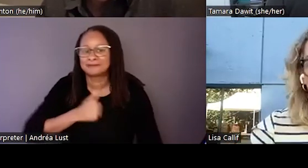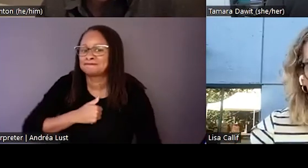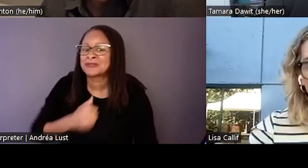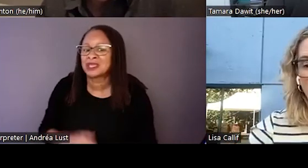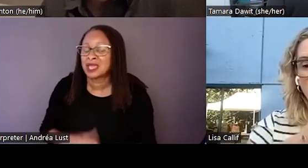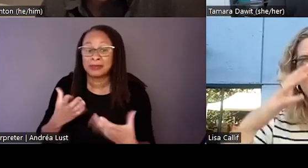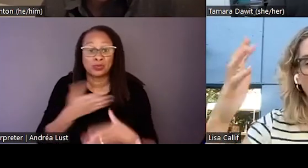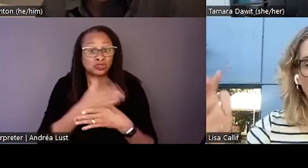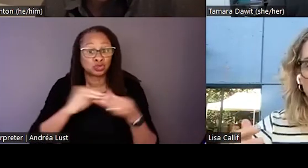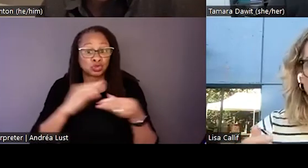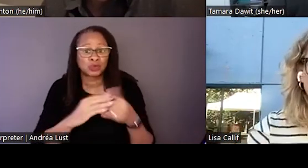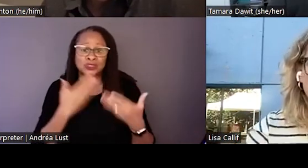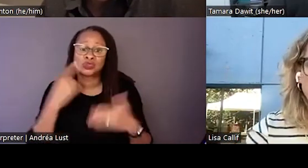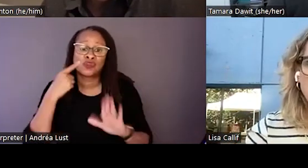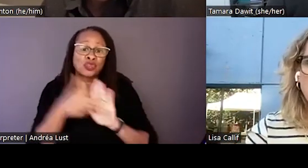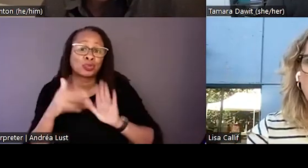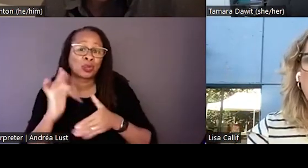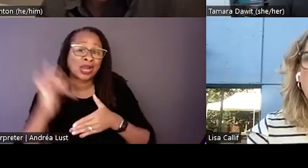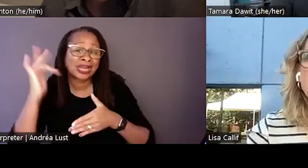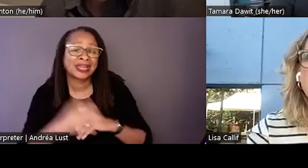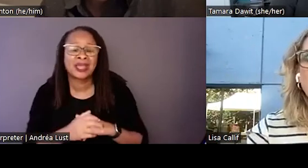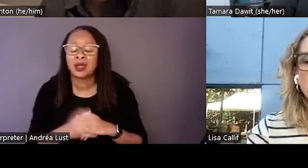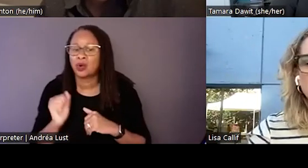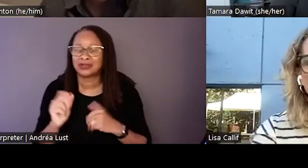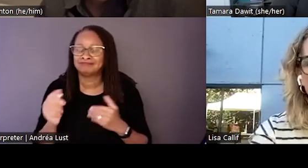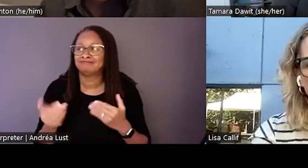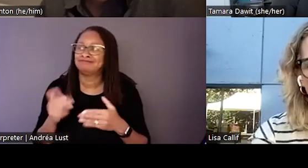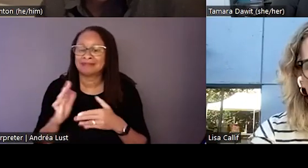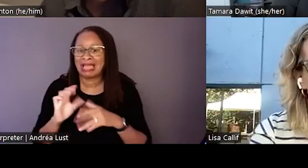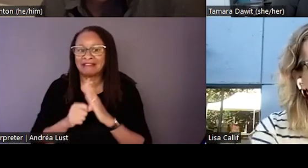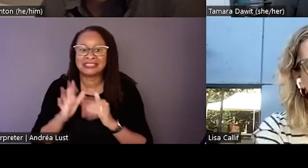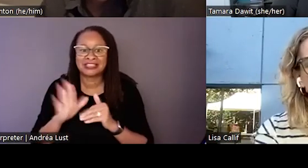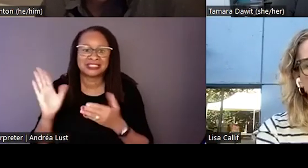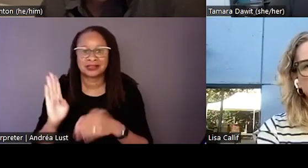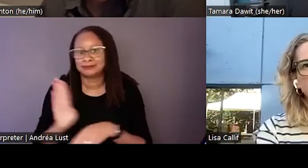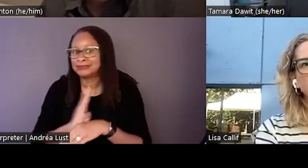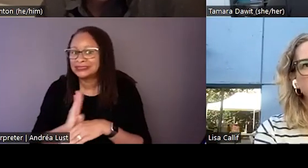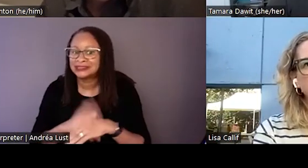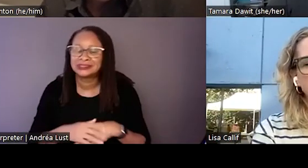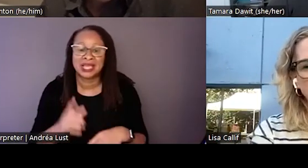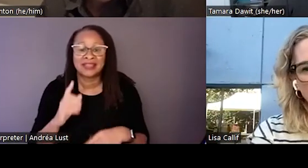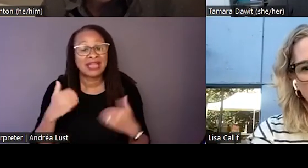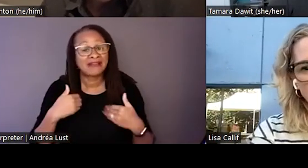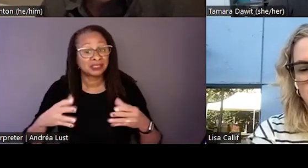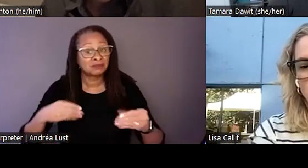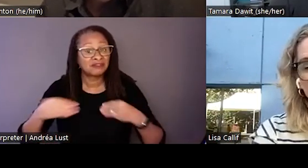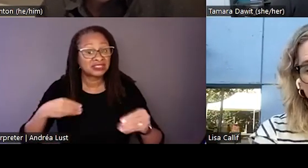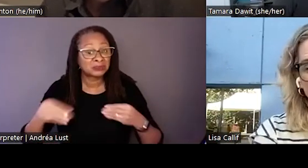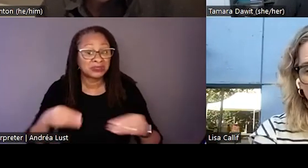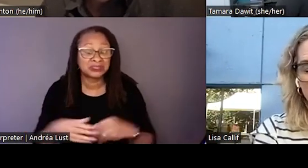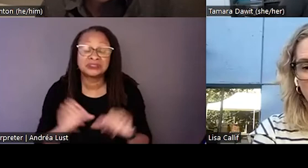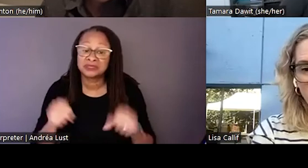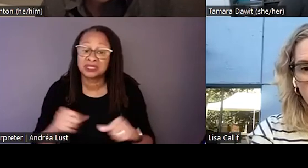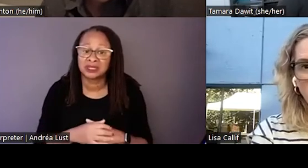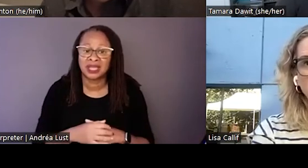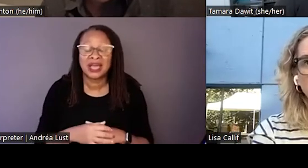maybe good for their brand or enhances their industry, that there is some wiggle room. You know, I do think that they listen to things where we say, listen, we